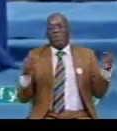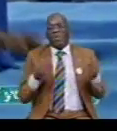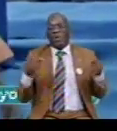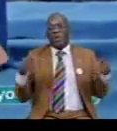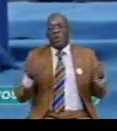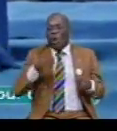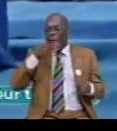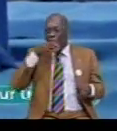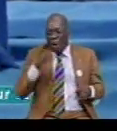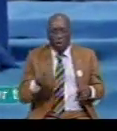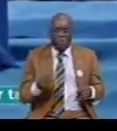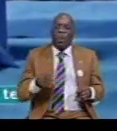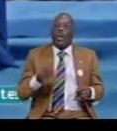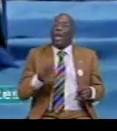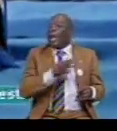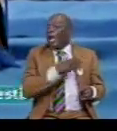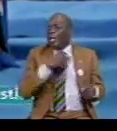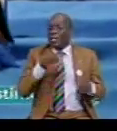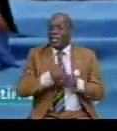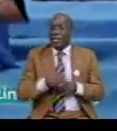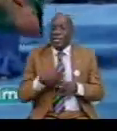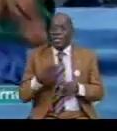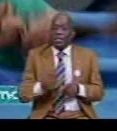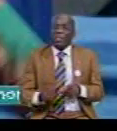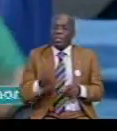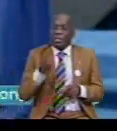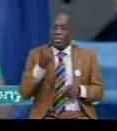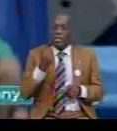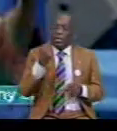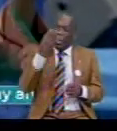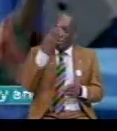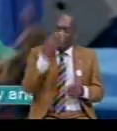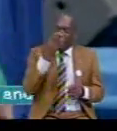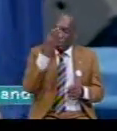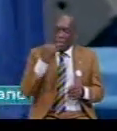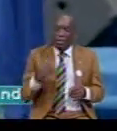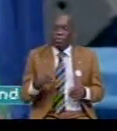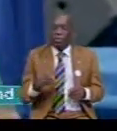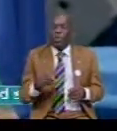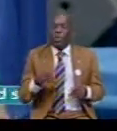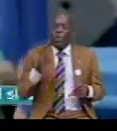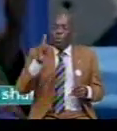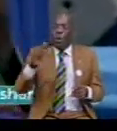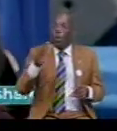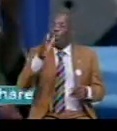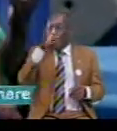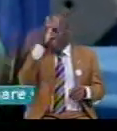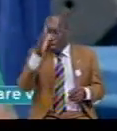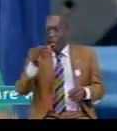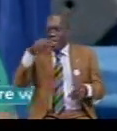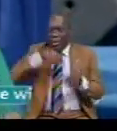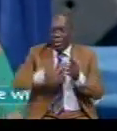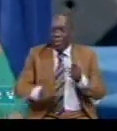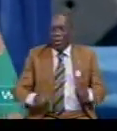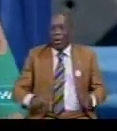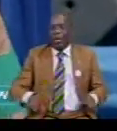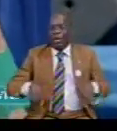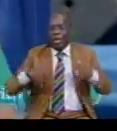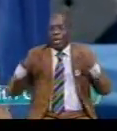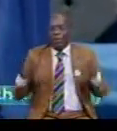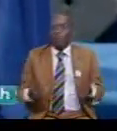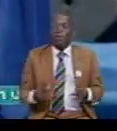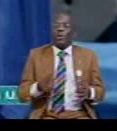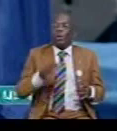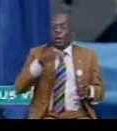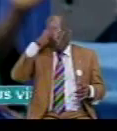soju orun so baba kan Olorun lo fun mi ni adugbo wa awon na di pa life fun ni won baba n sa n se tolorun lara mi gan ni so won